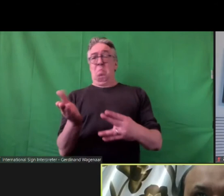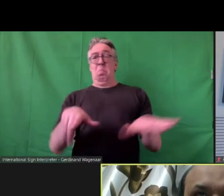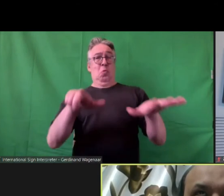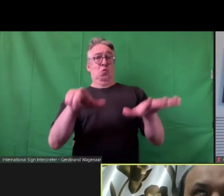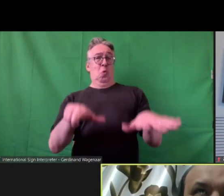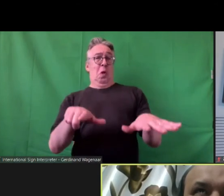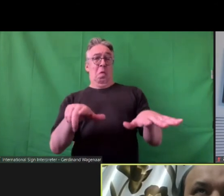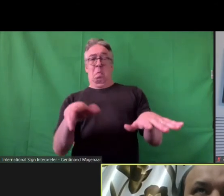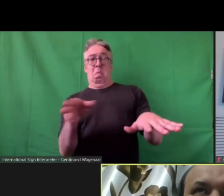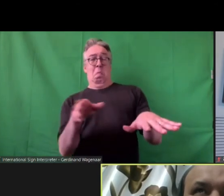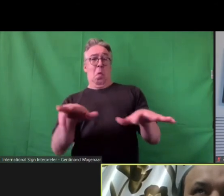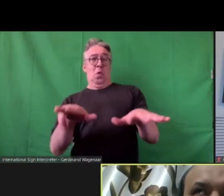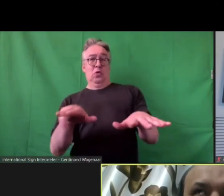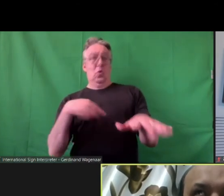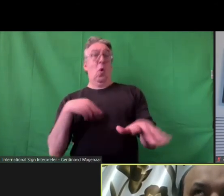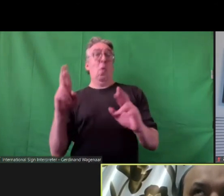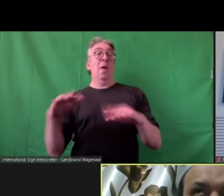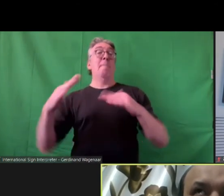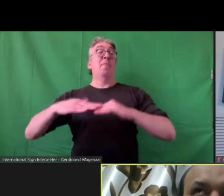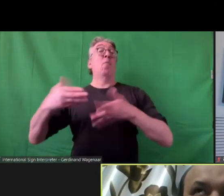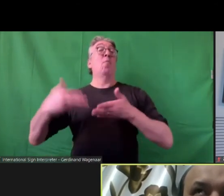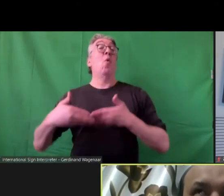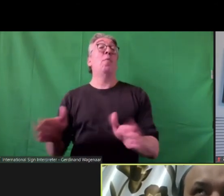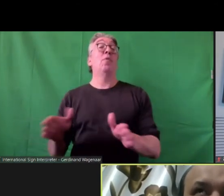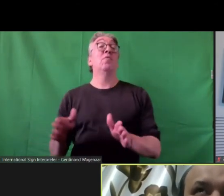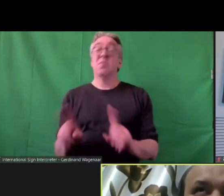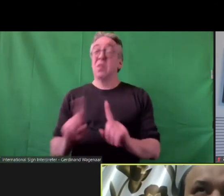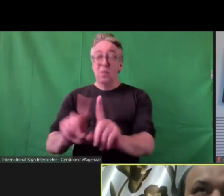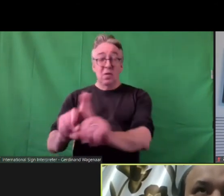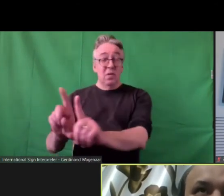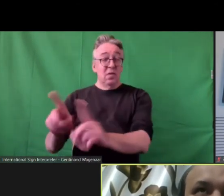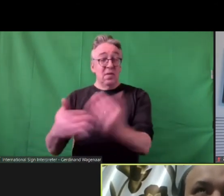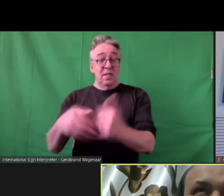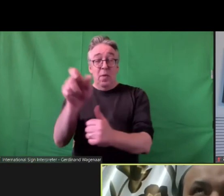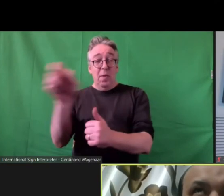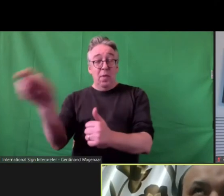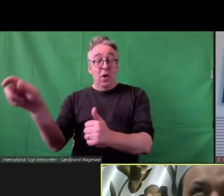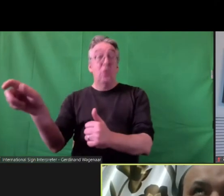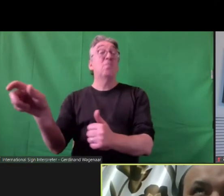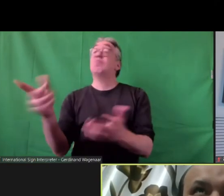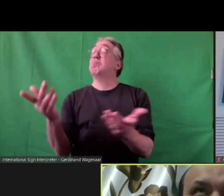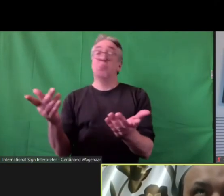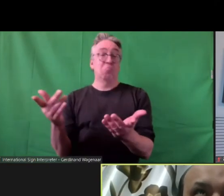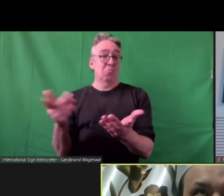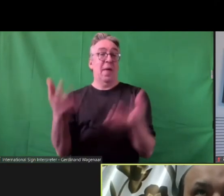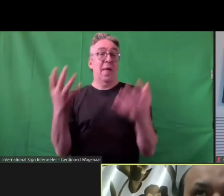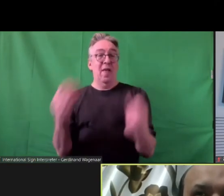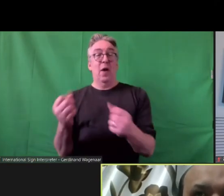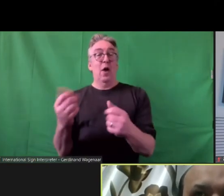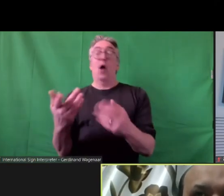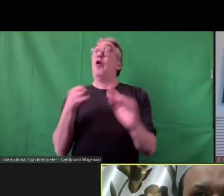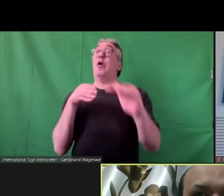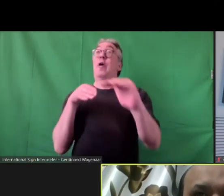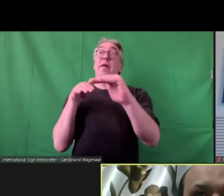disabilities. And all types of people with disabilities will get accessible and inclusive